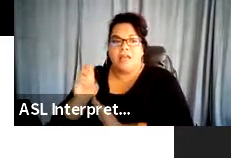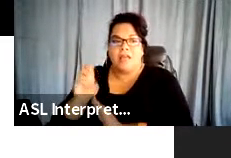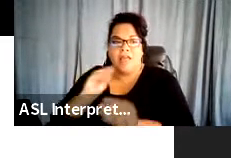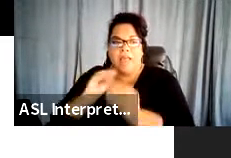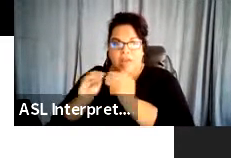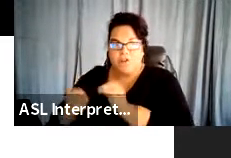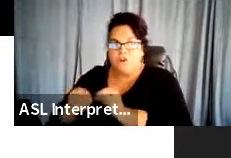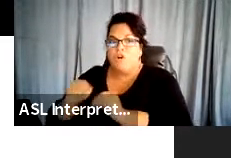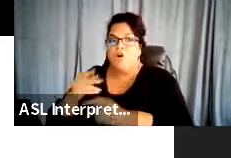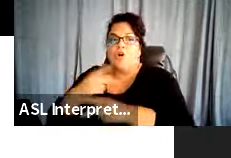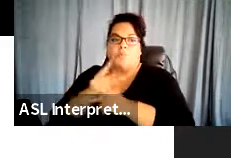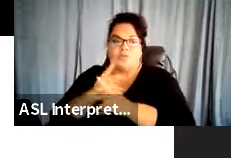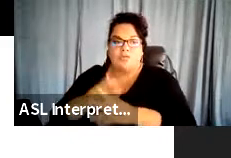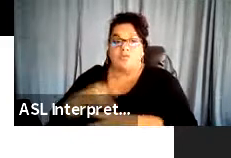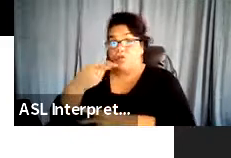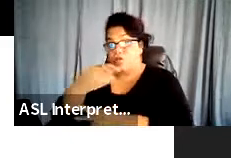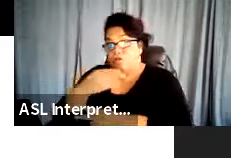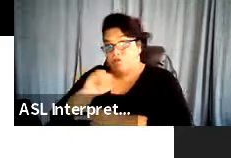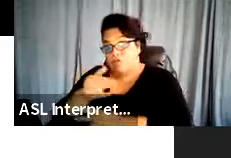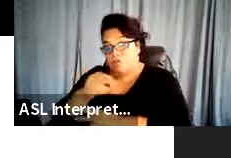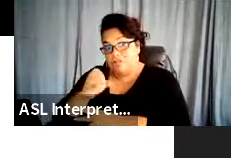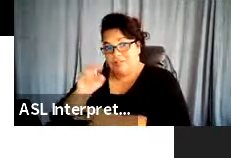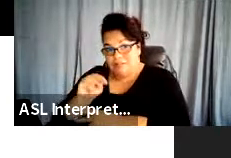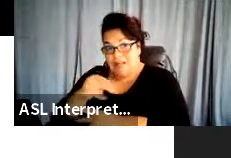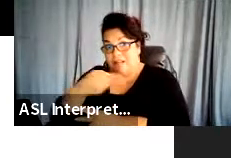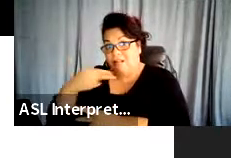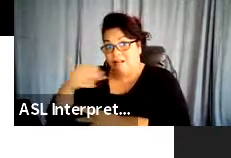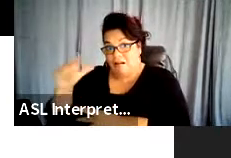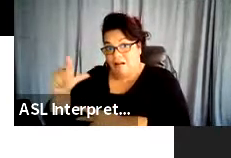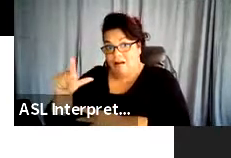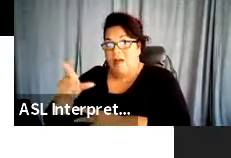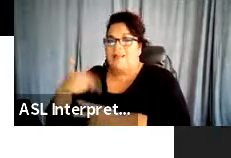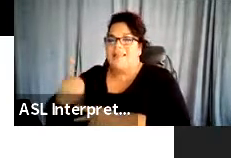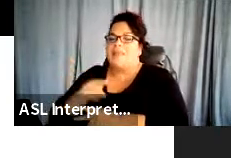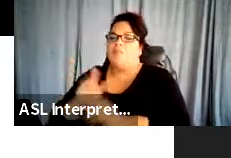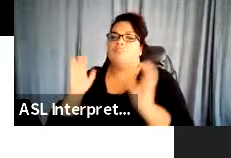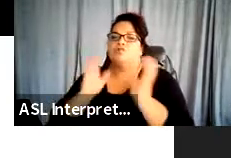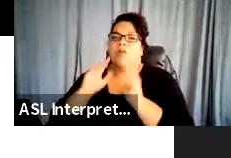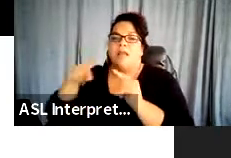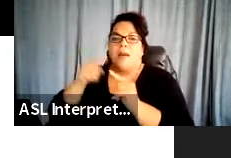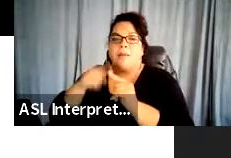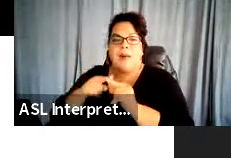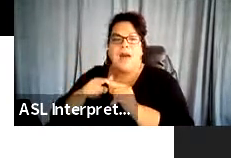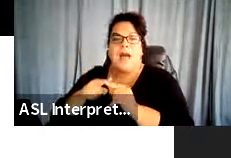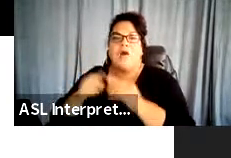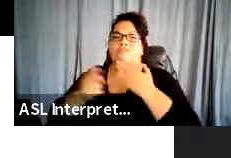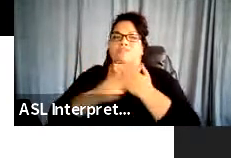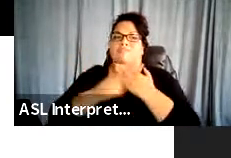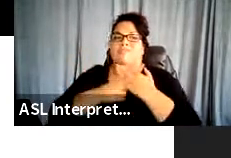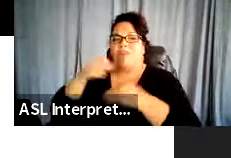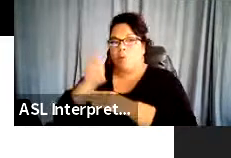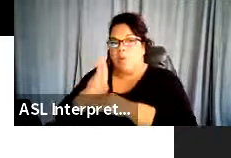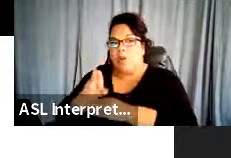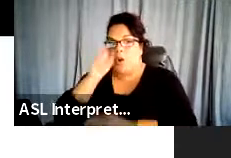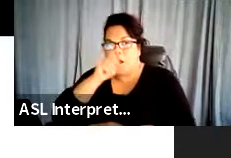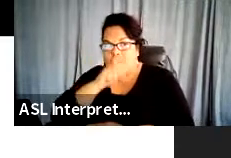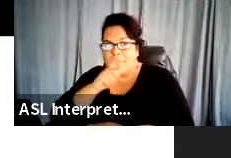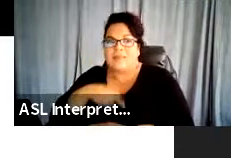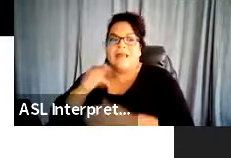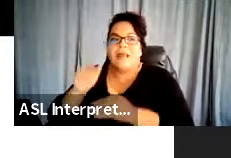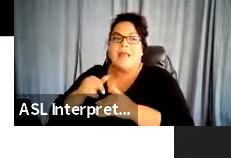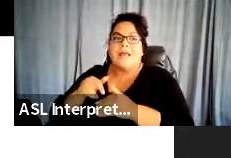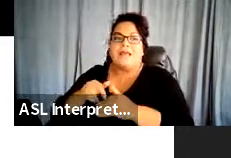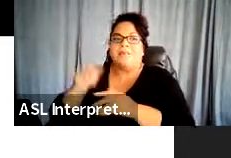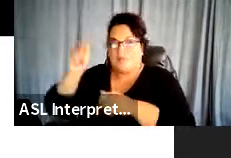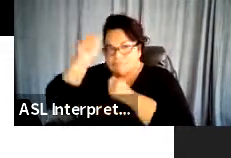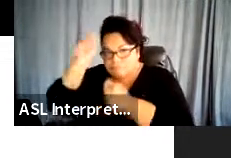Justin Hall, as he chats about archiving queer comics and paying homage to its pioneers with